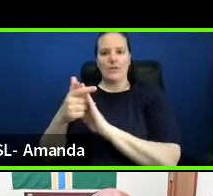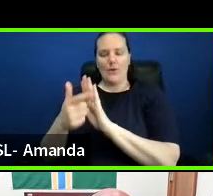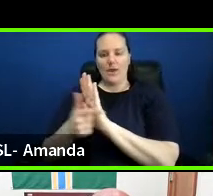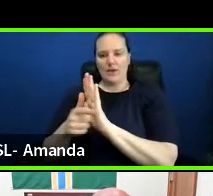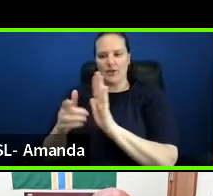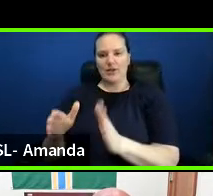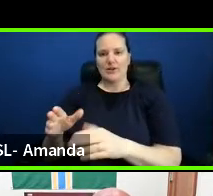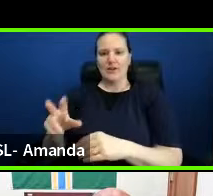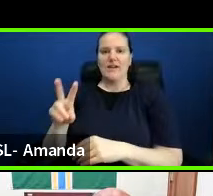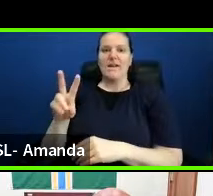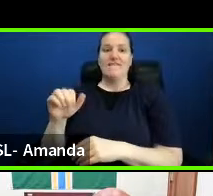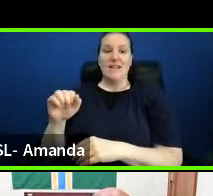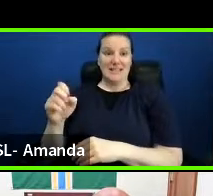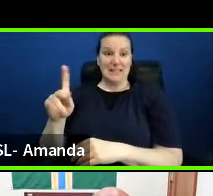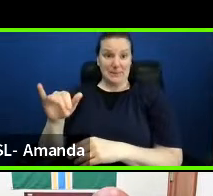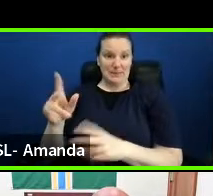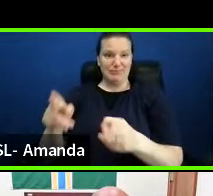lawyer.